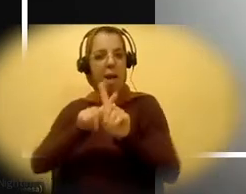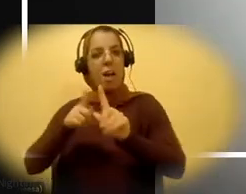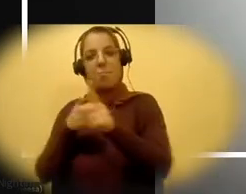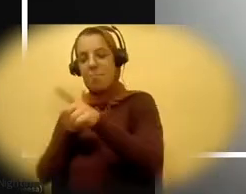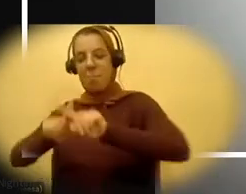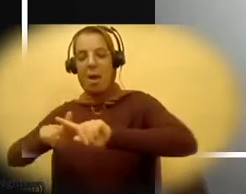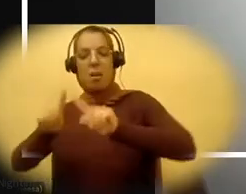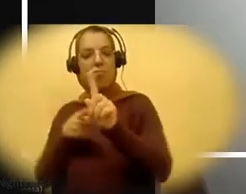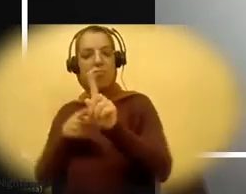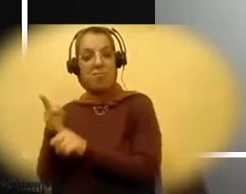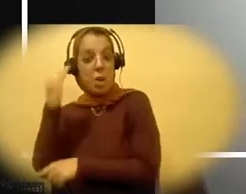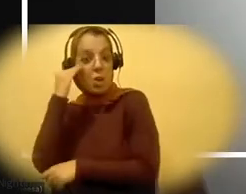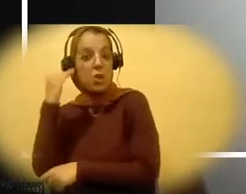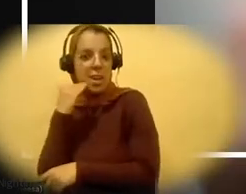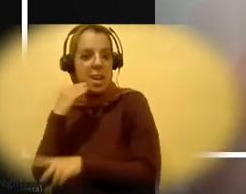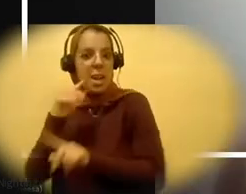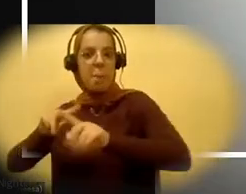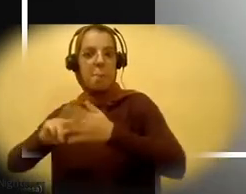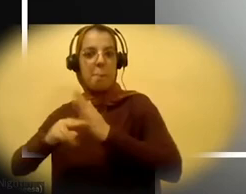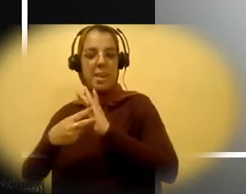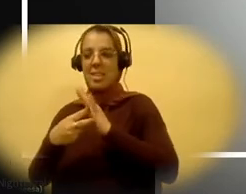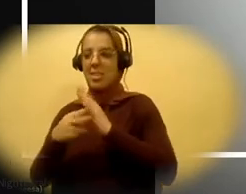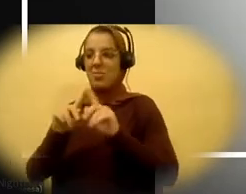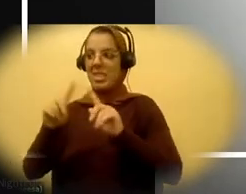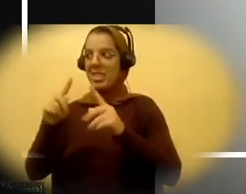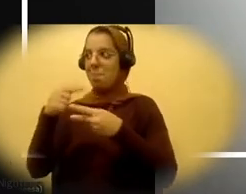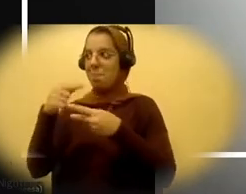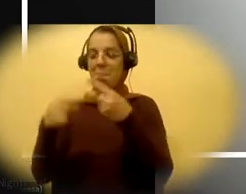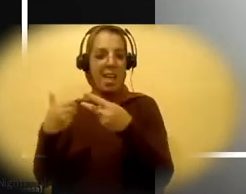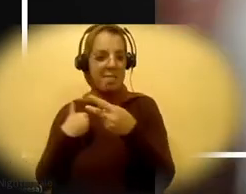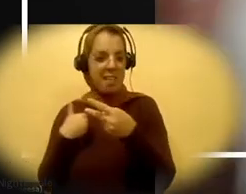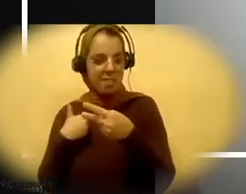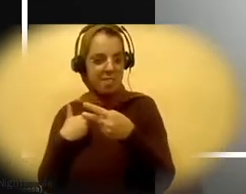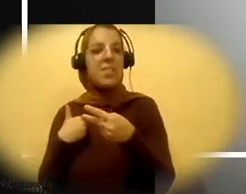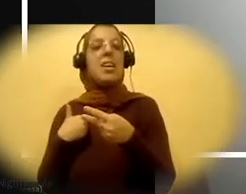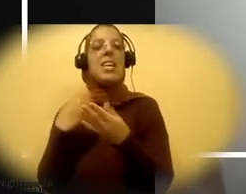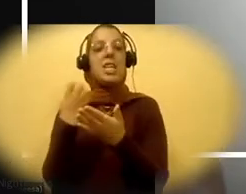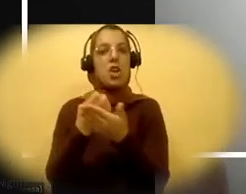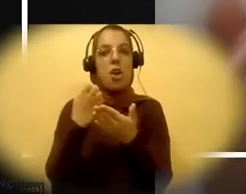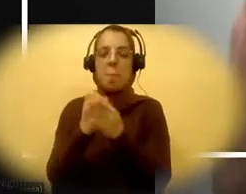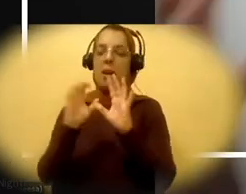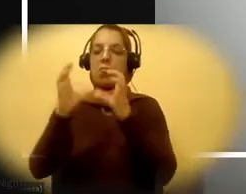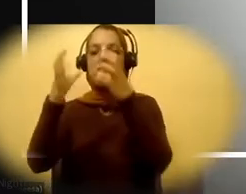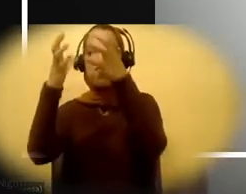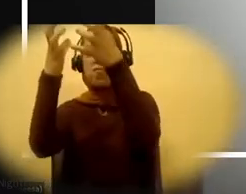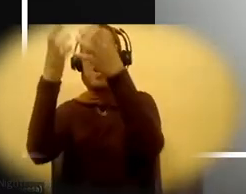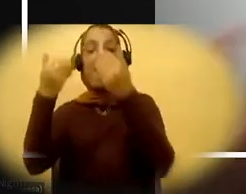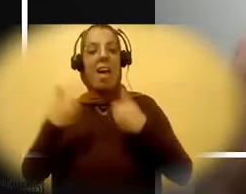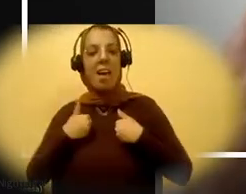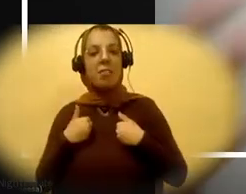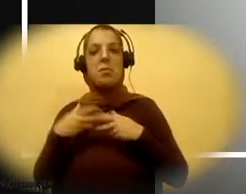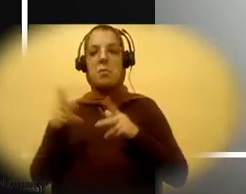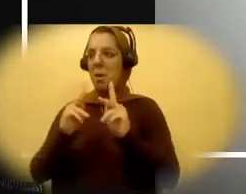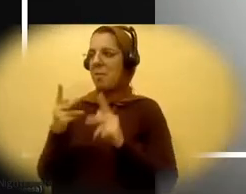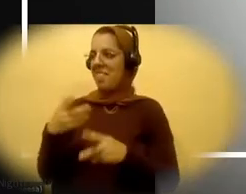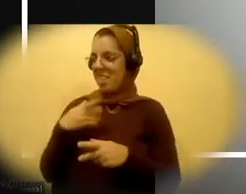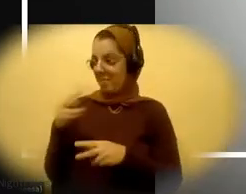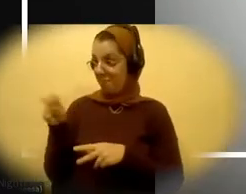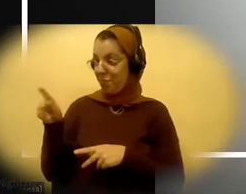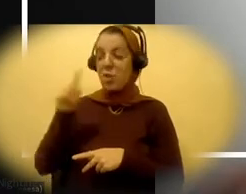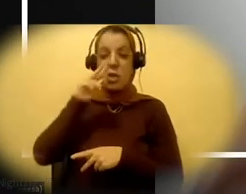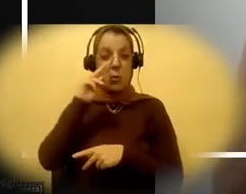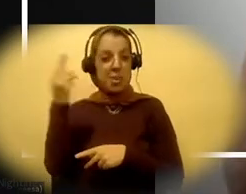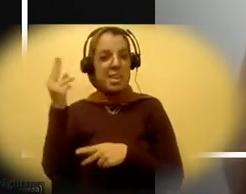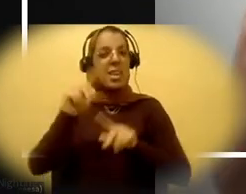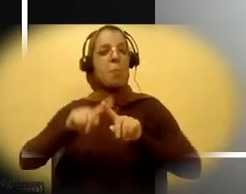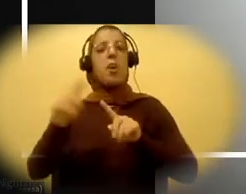different classes and economic statures, when you bring it up to the forefront, people are like, this is still unique, but it's also just as